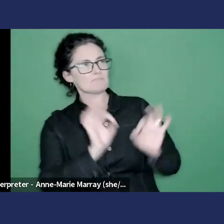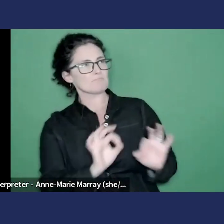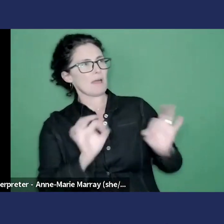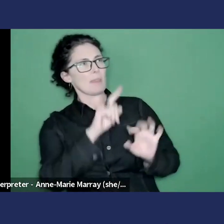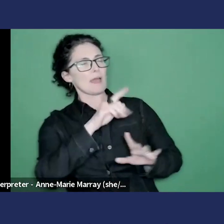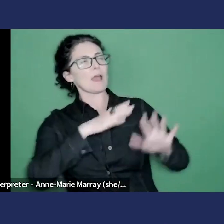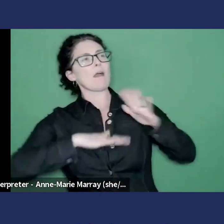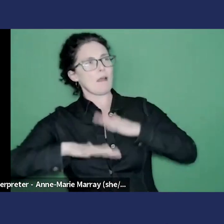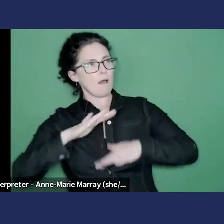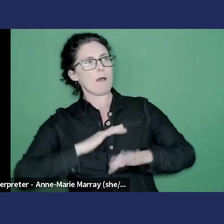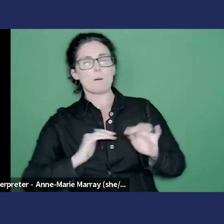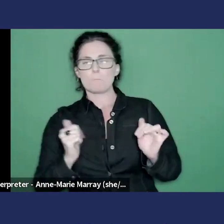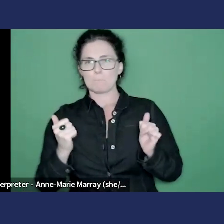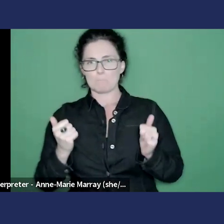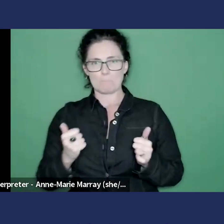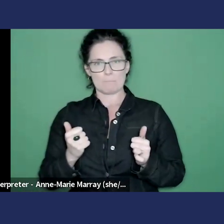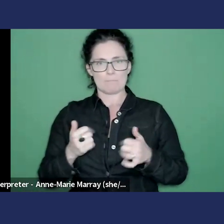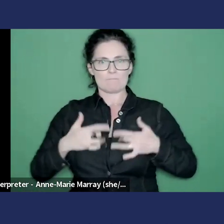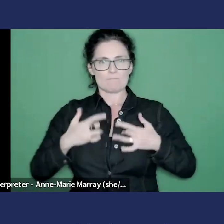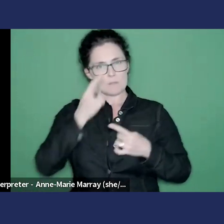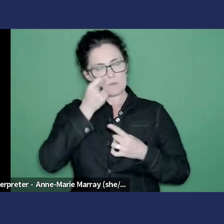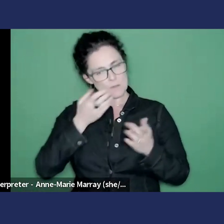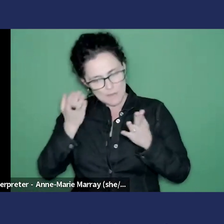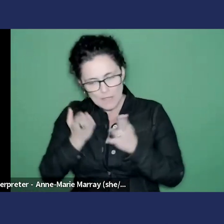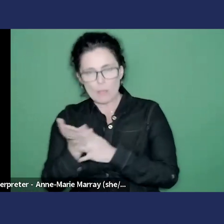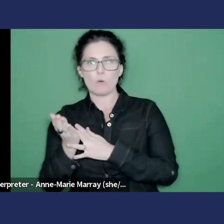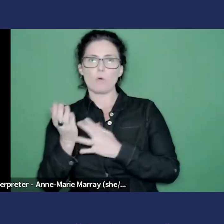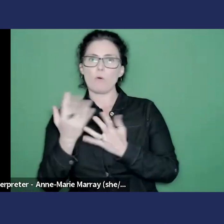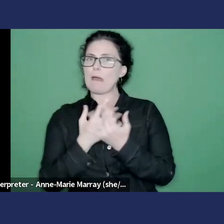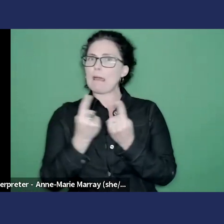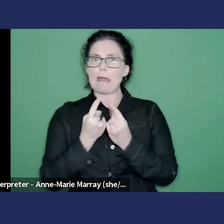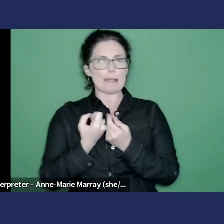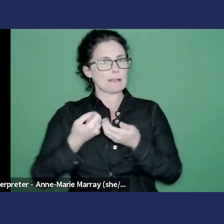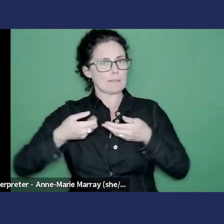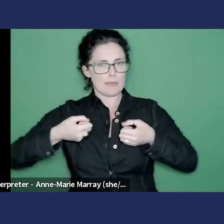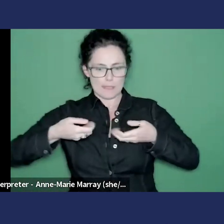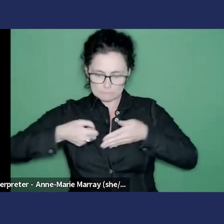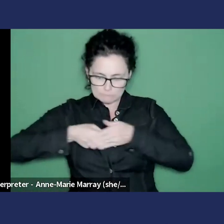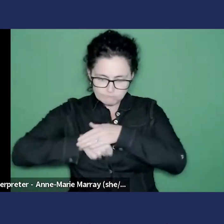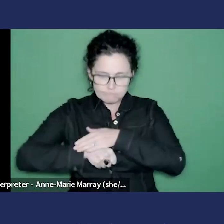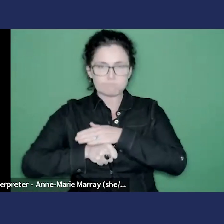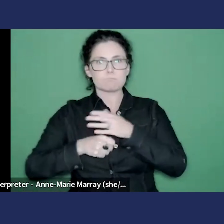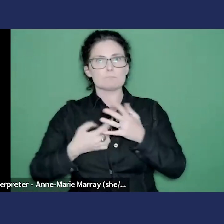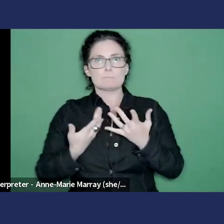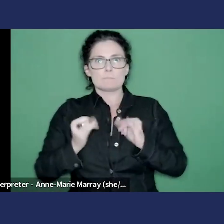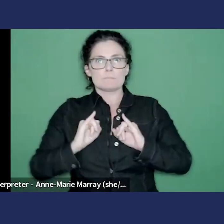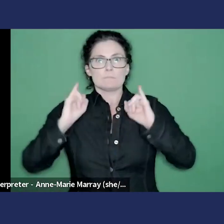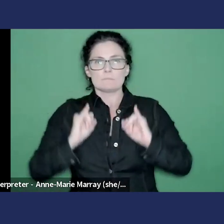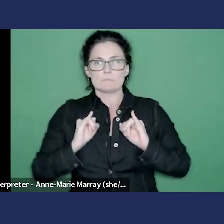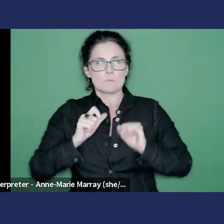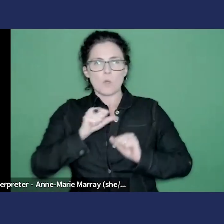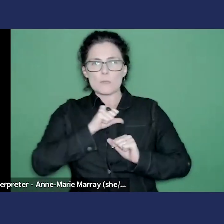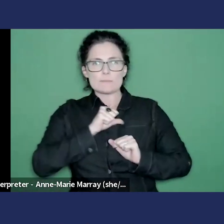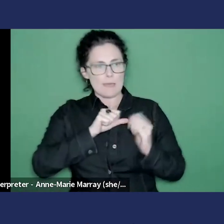to weather that, you know, whatever it might be that comes up as the unexpected.